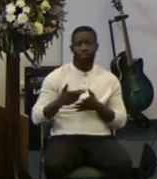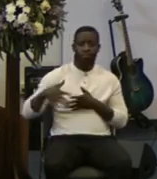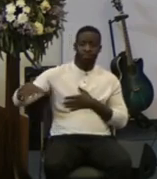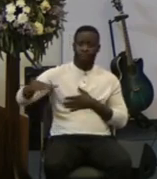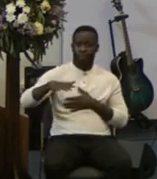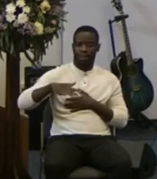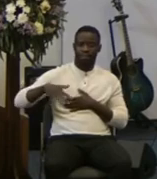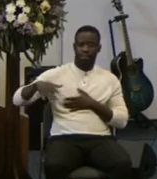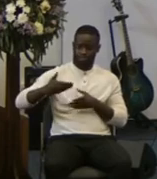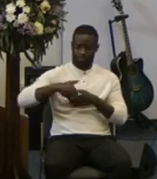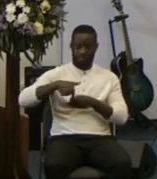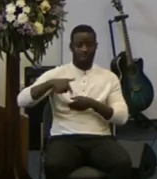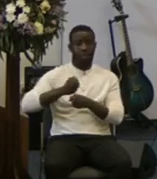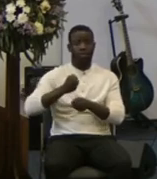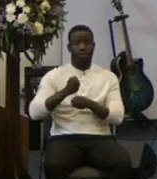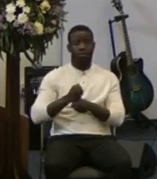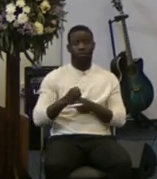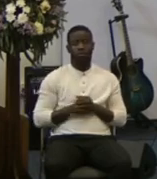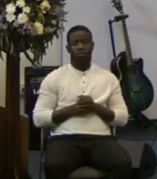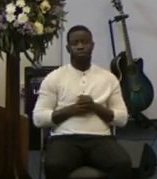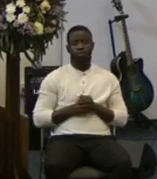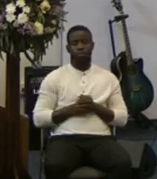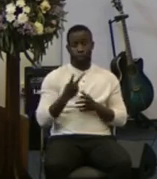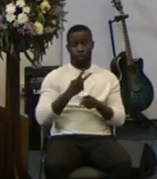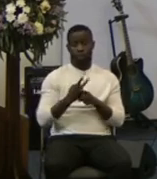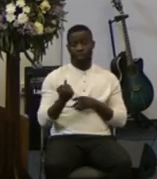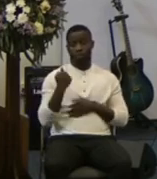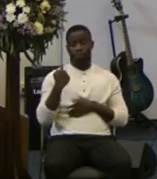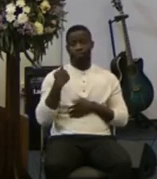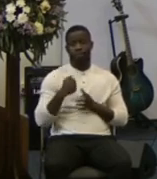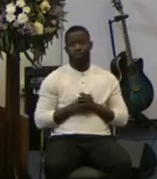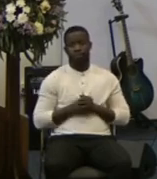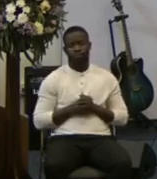are a part of this church in the last 2 weeks.